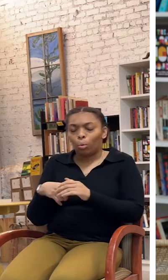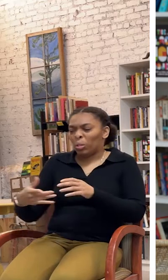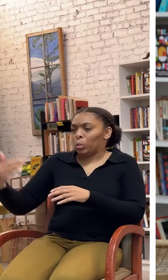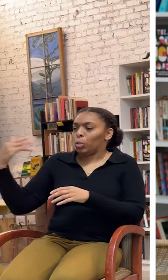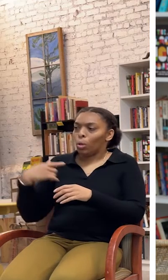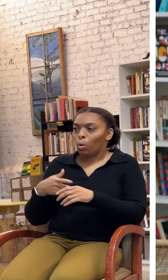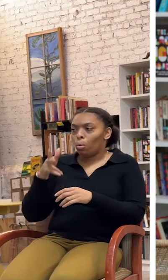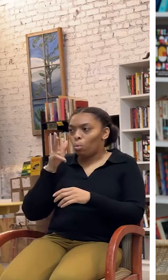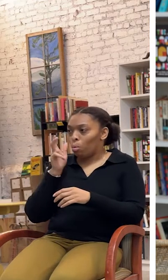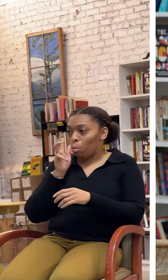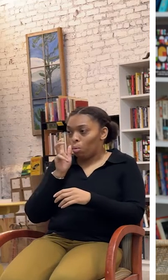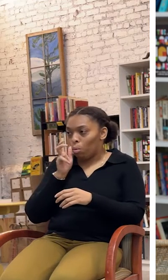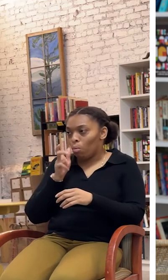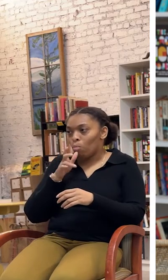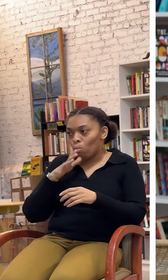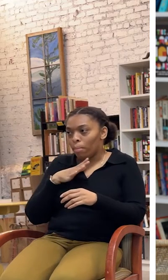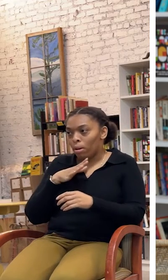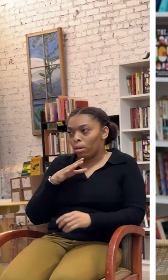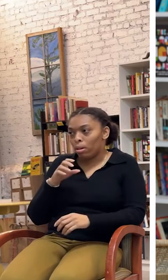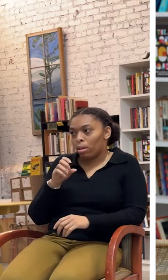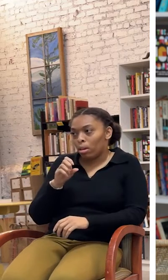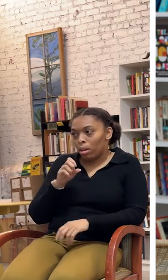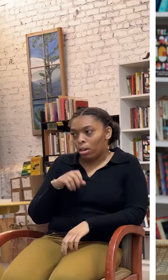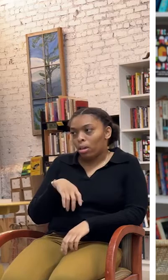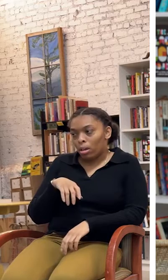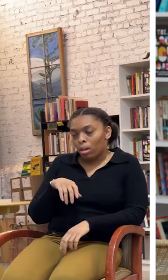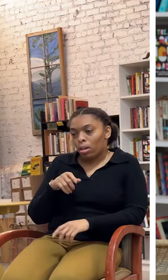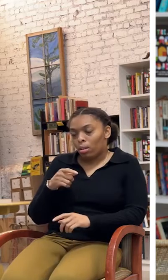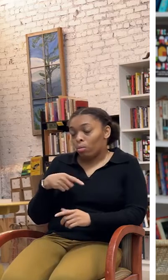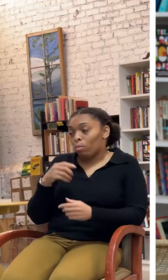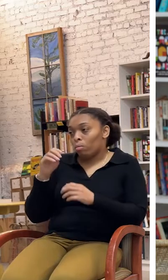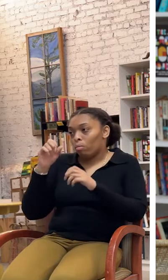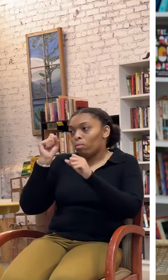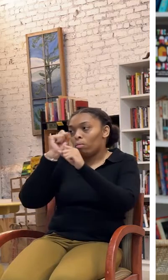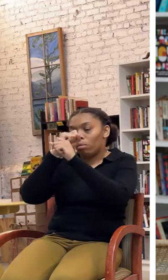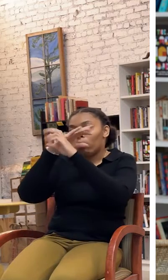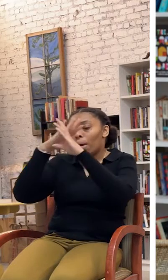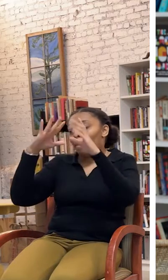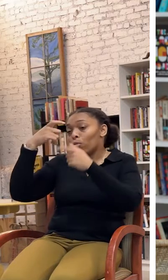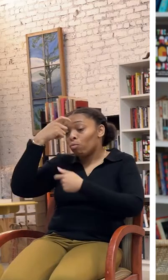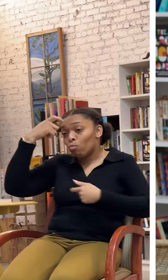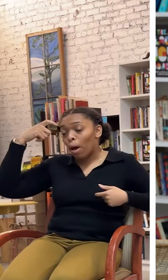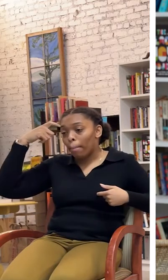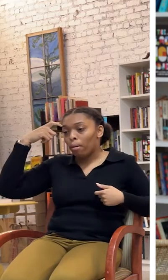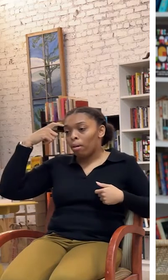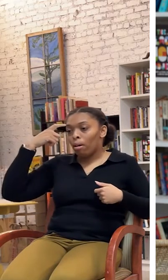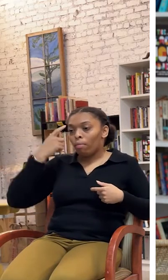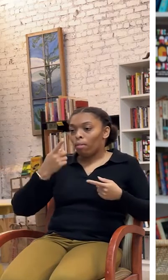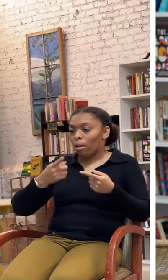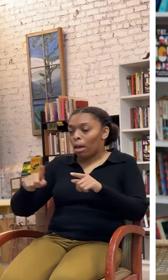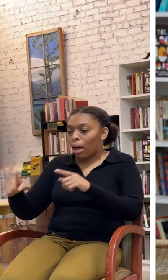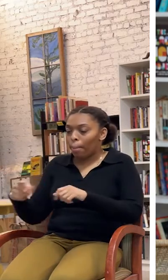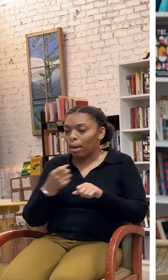about like, imagine the trauma that has occurred, you know, that the institution of slavery started in